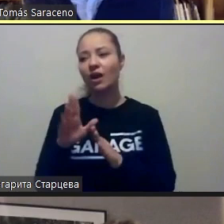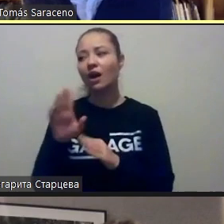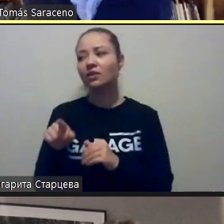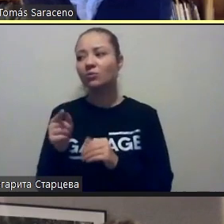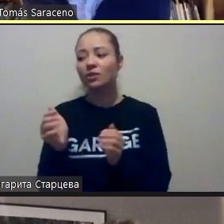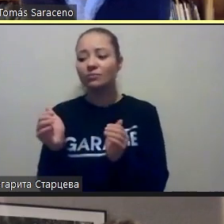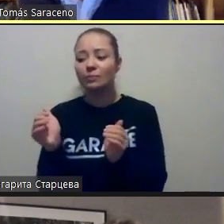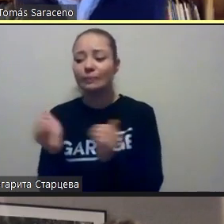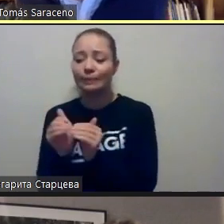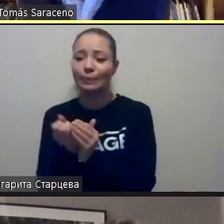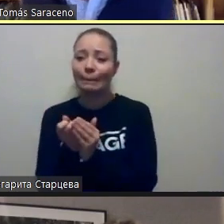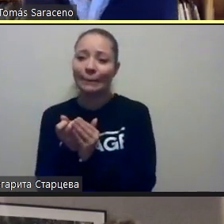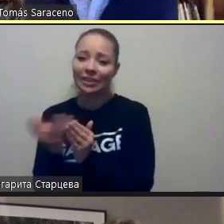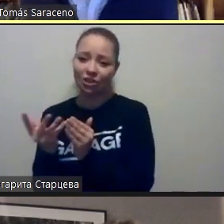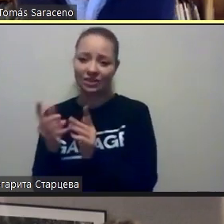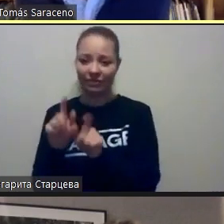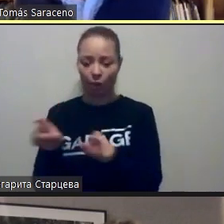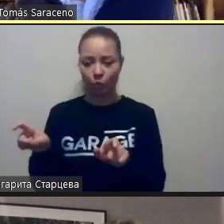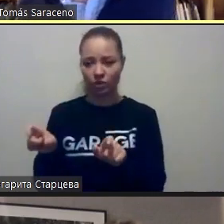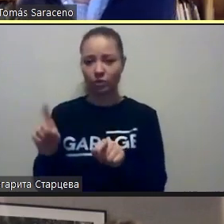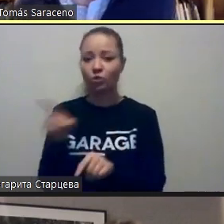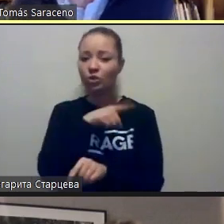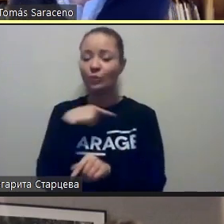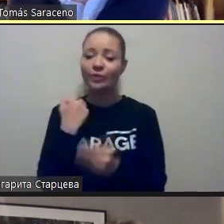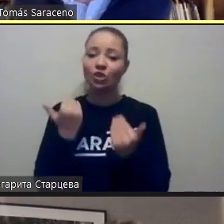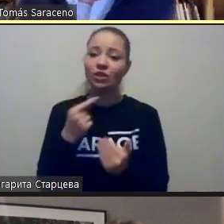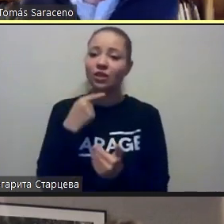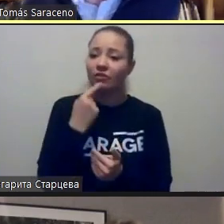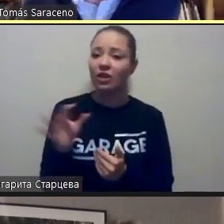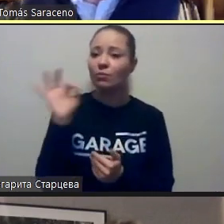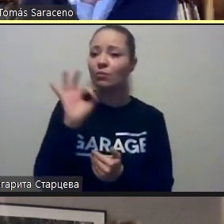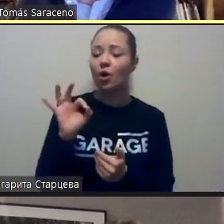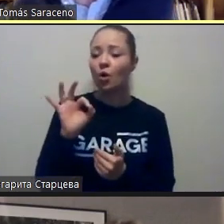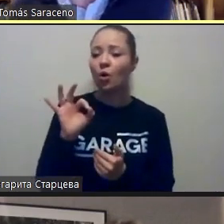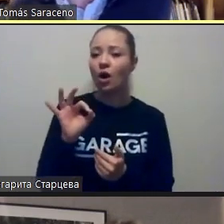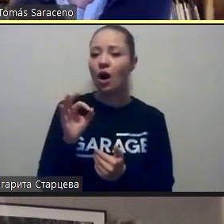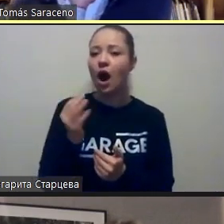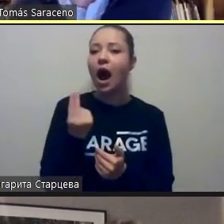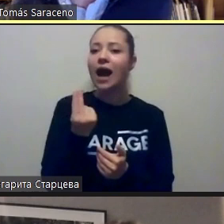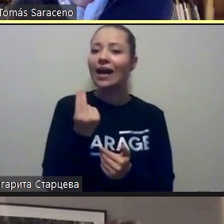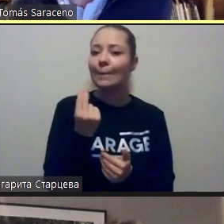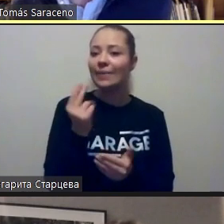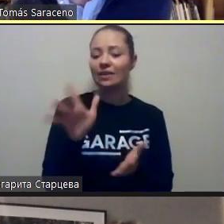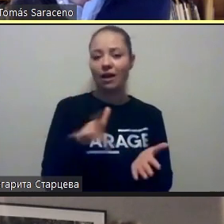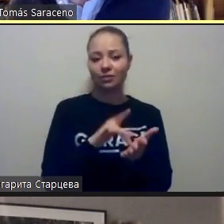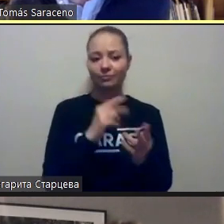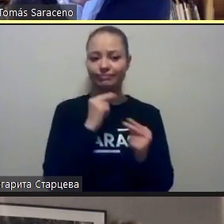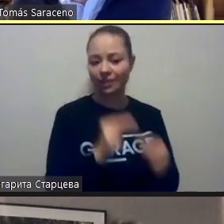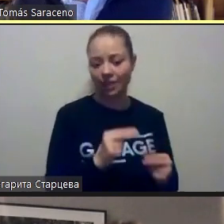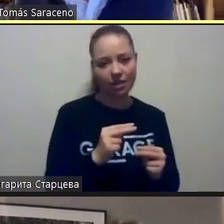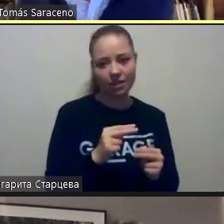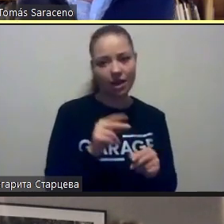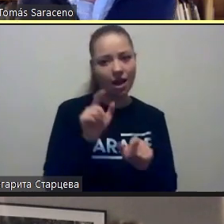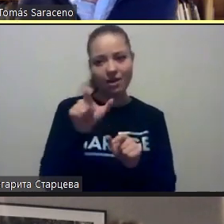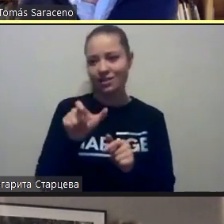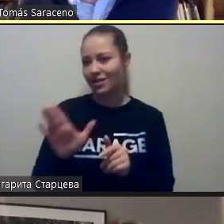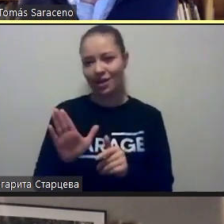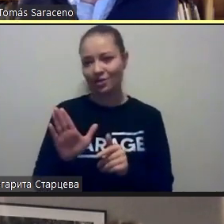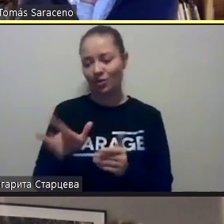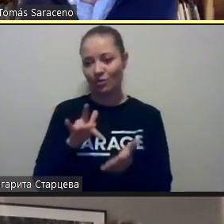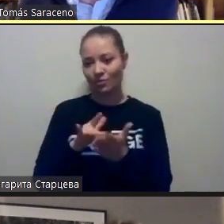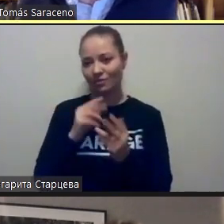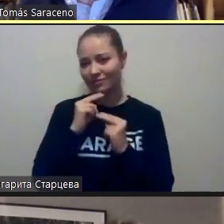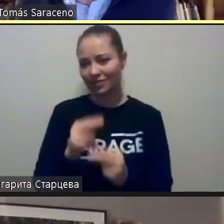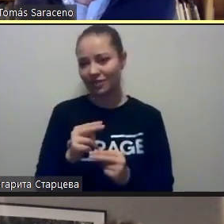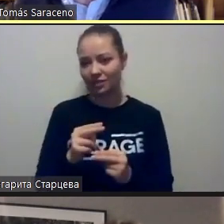the Anthropocene, because it's the majority of people, and not only people, but species who suffer from the consequence of